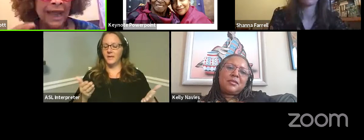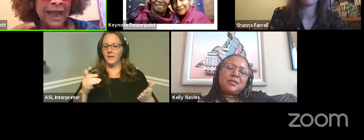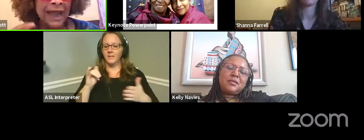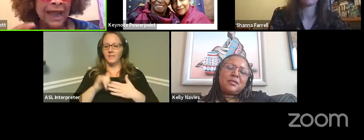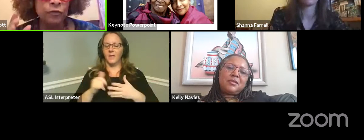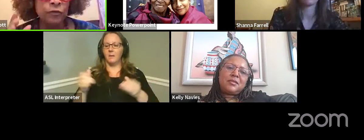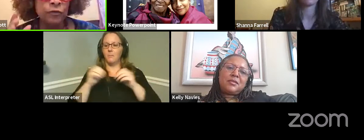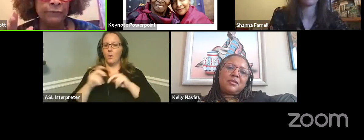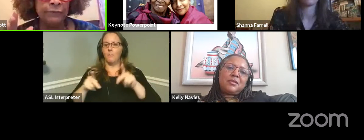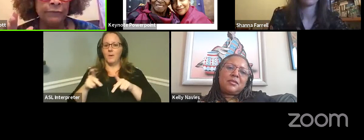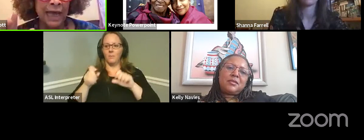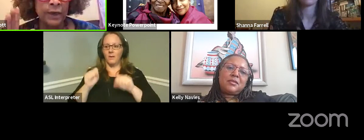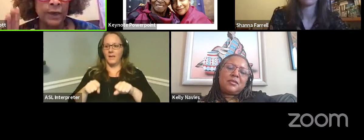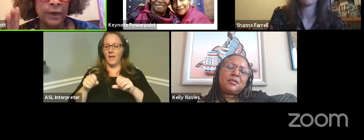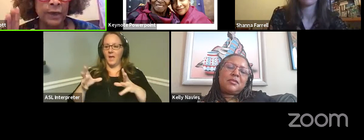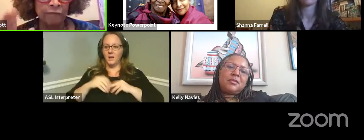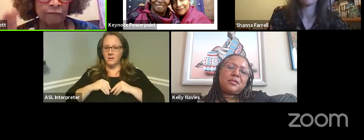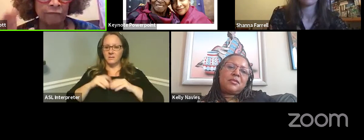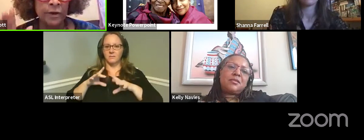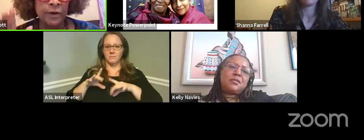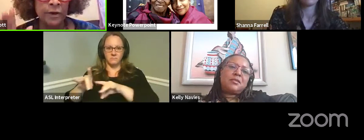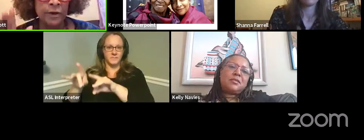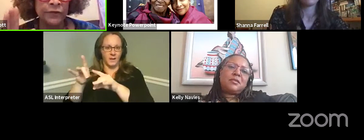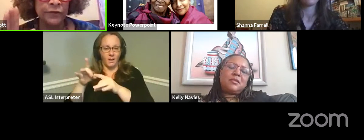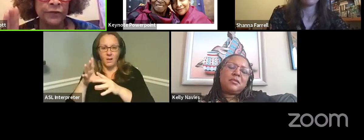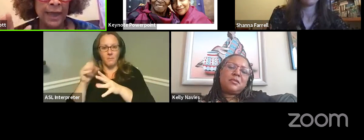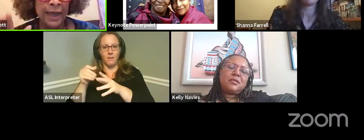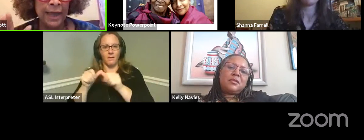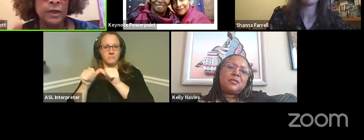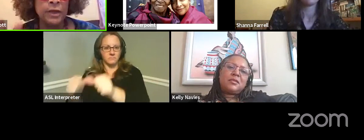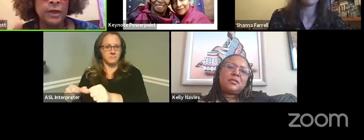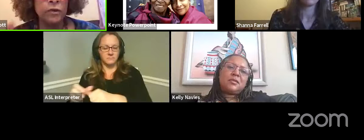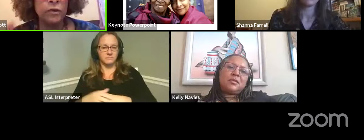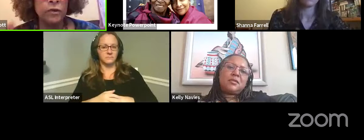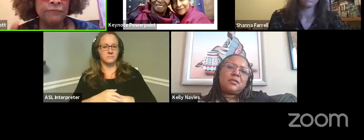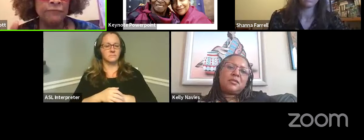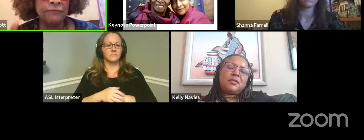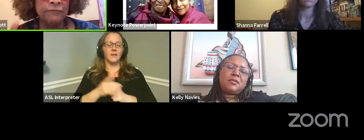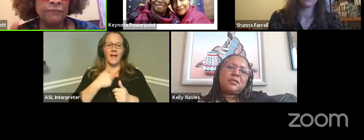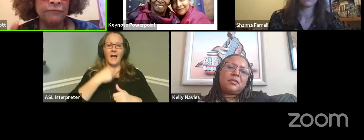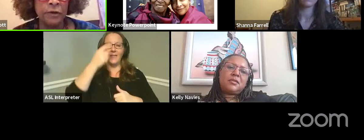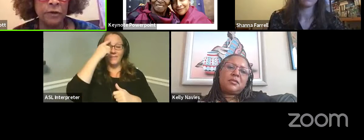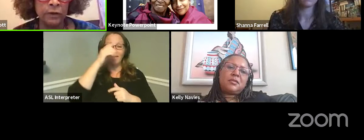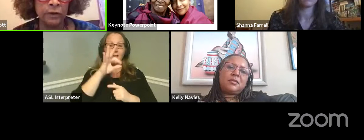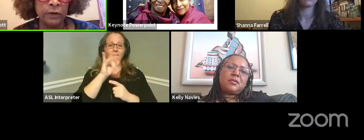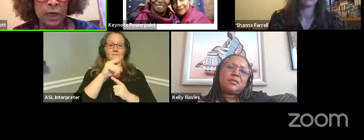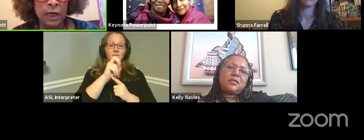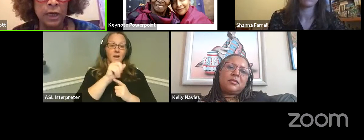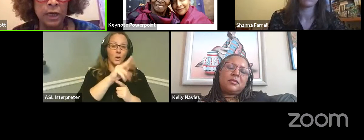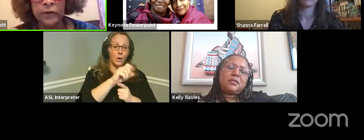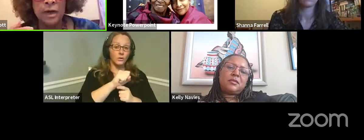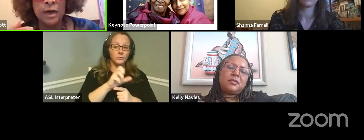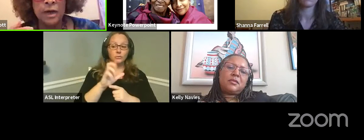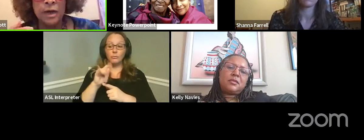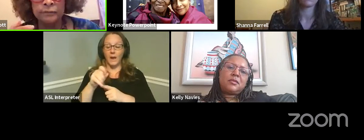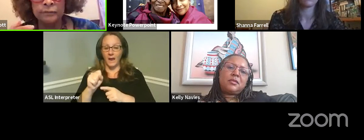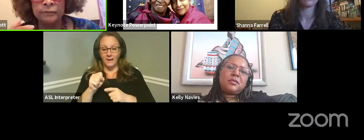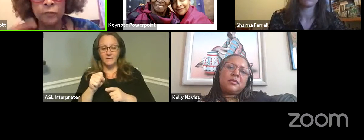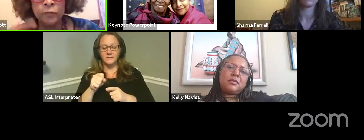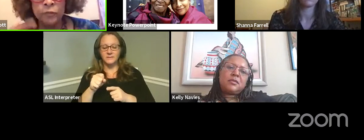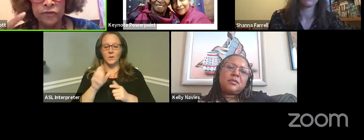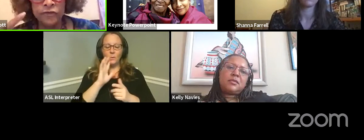folks. I do believe the line between fine arts and crafts is going to get fuzzier and fuzzier